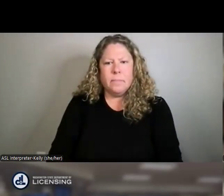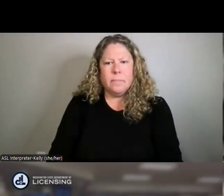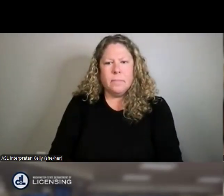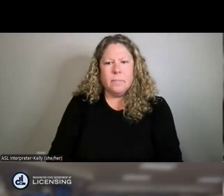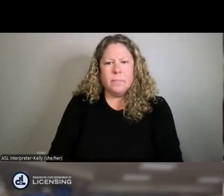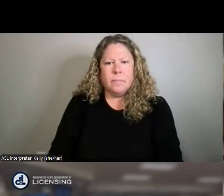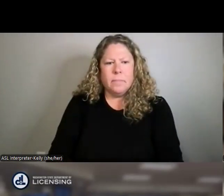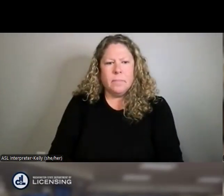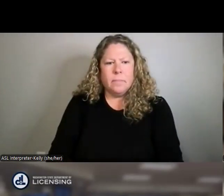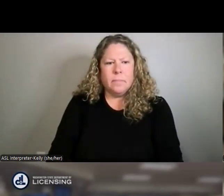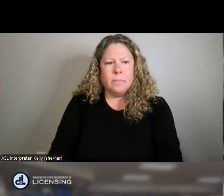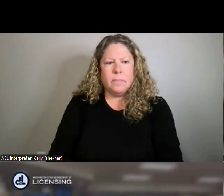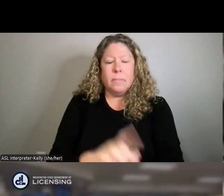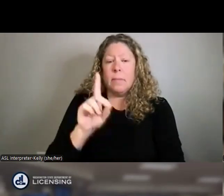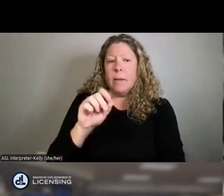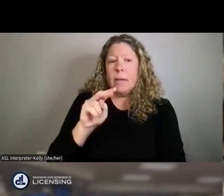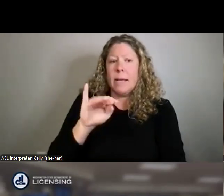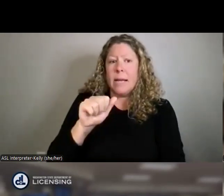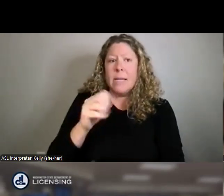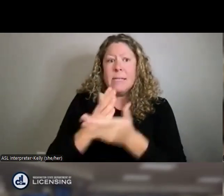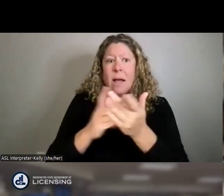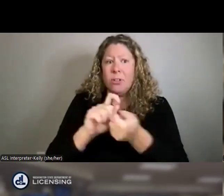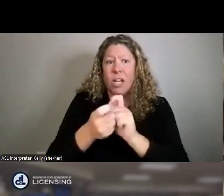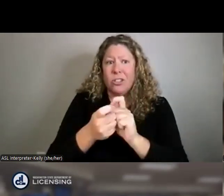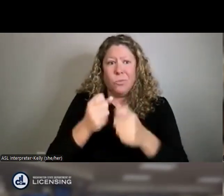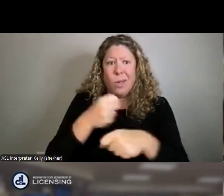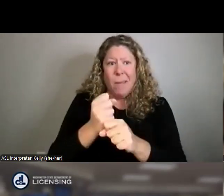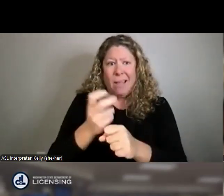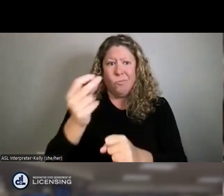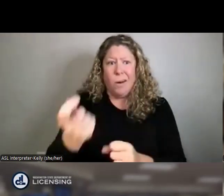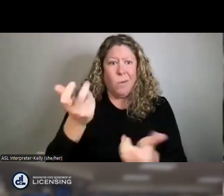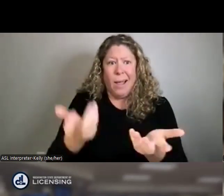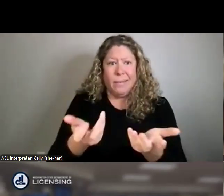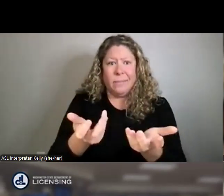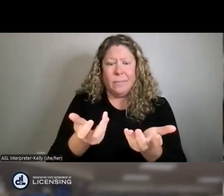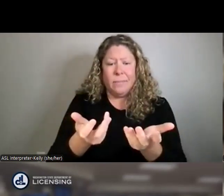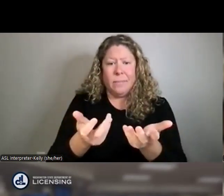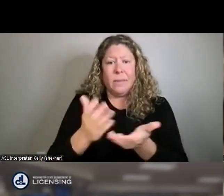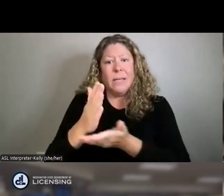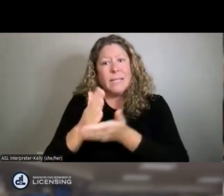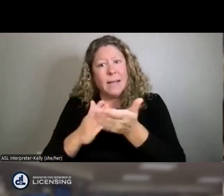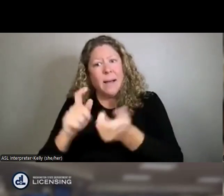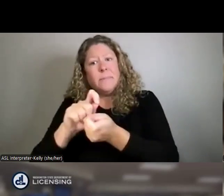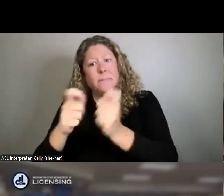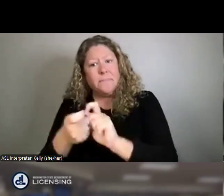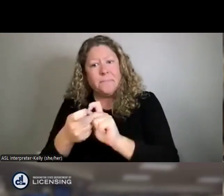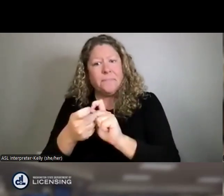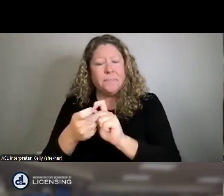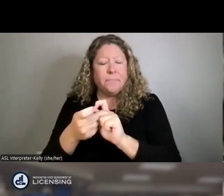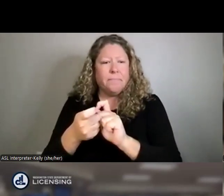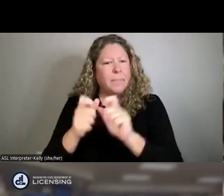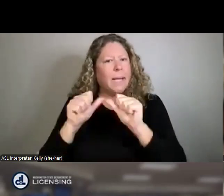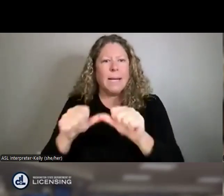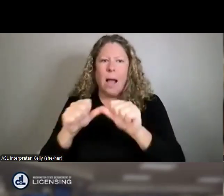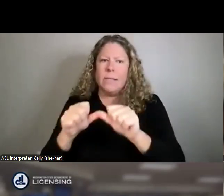Some changes we were able to make almost immediately, and some changes are just a constant work